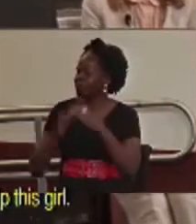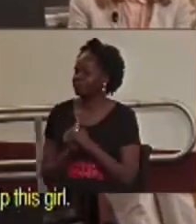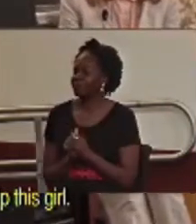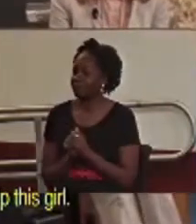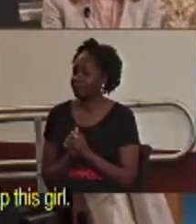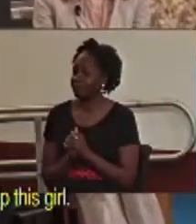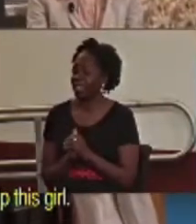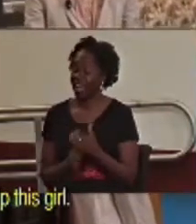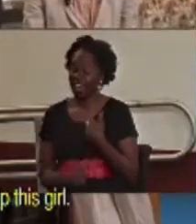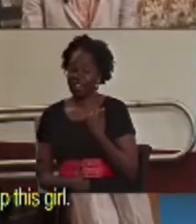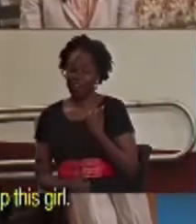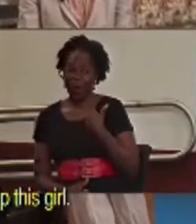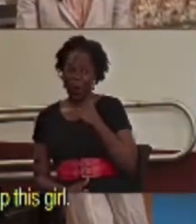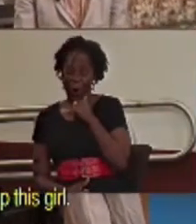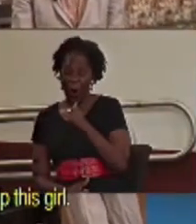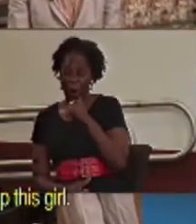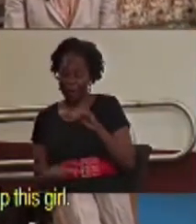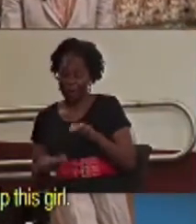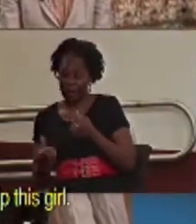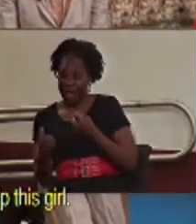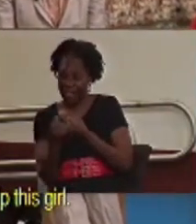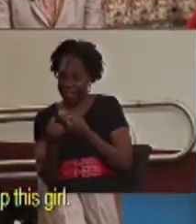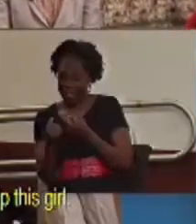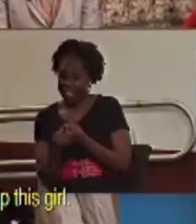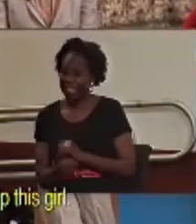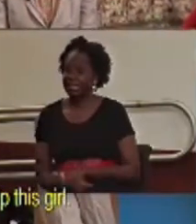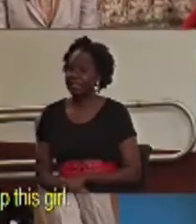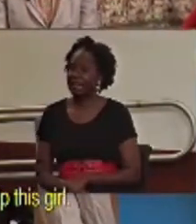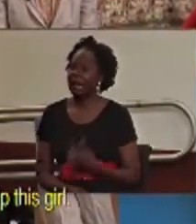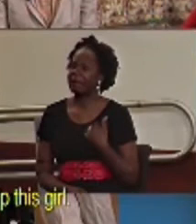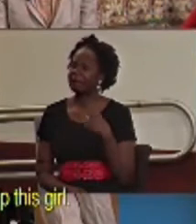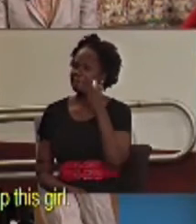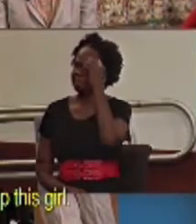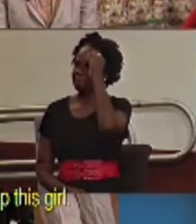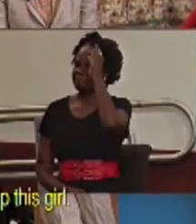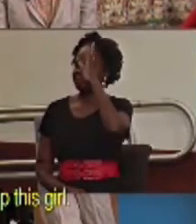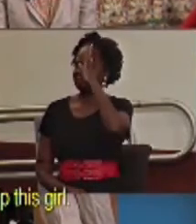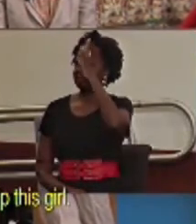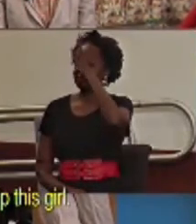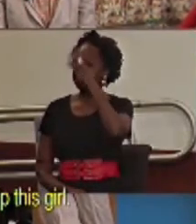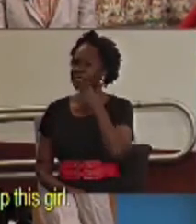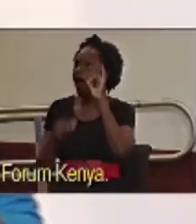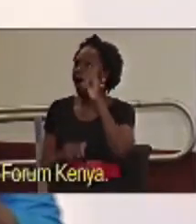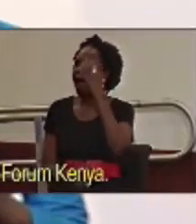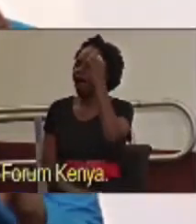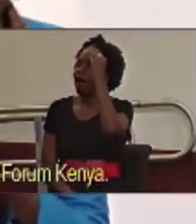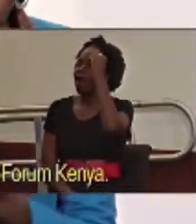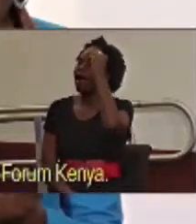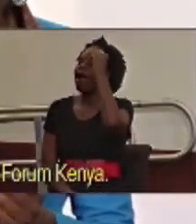a young girl doing advocacy, I decided to come up with something that could help this